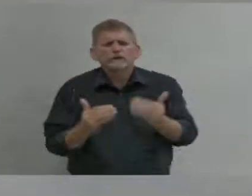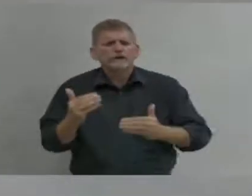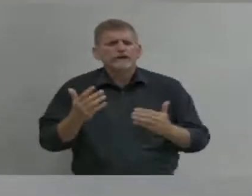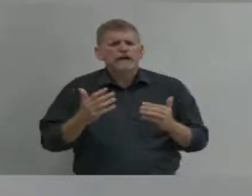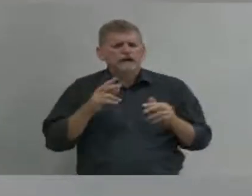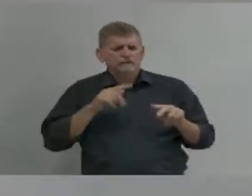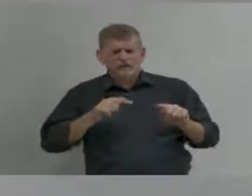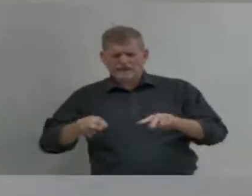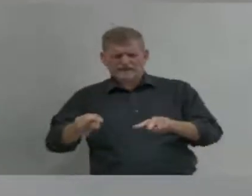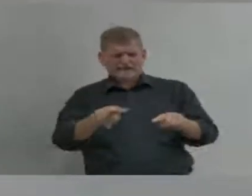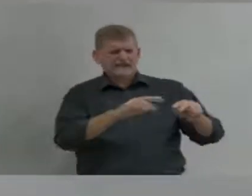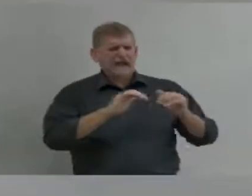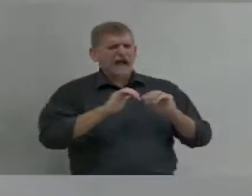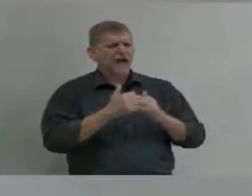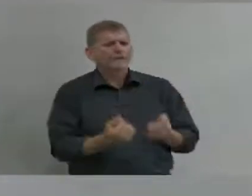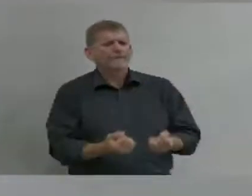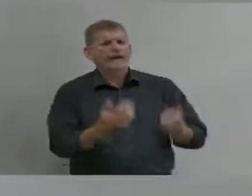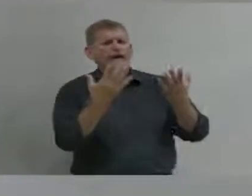community.